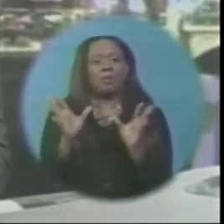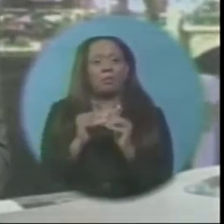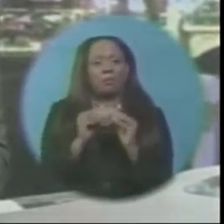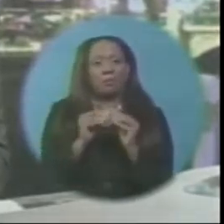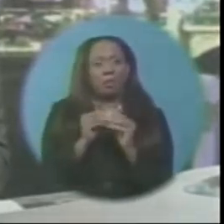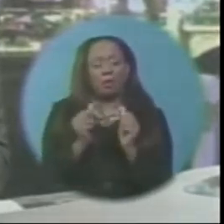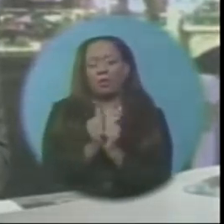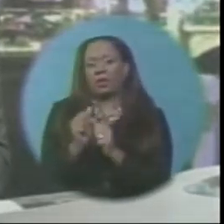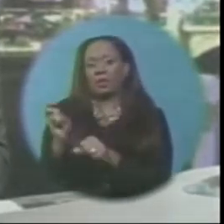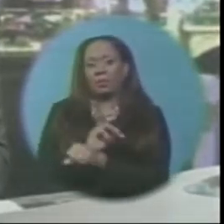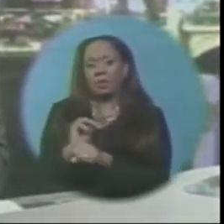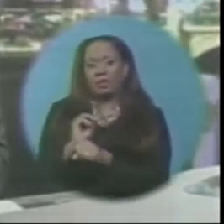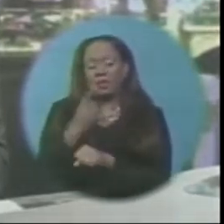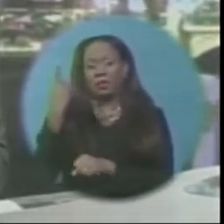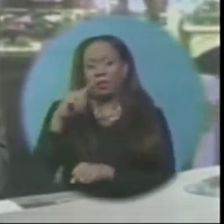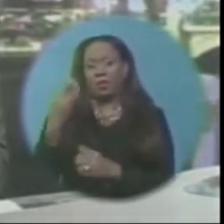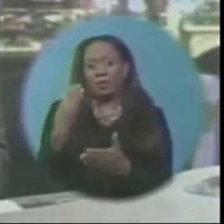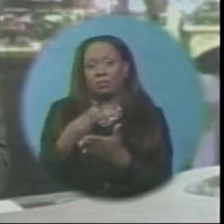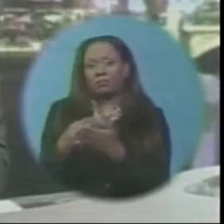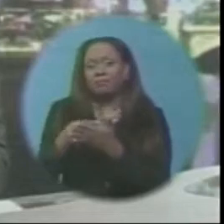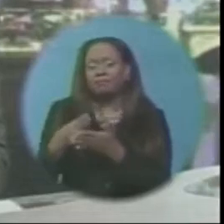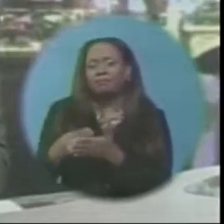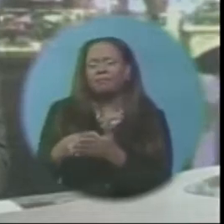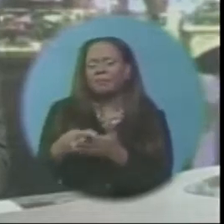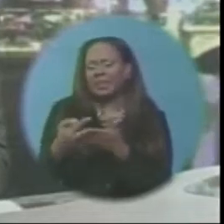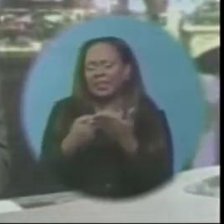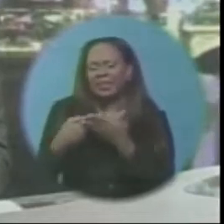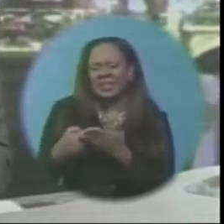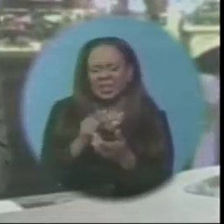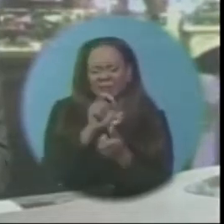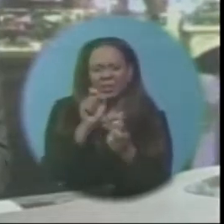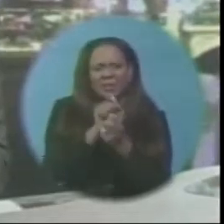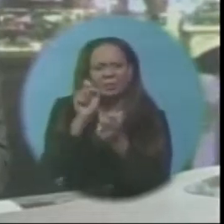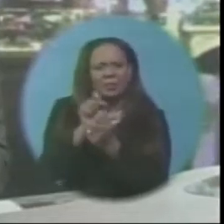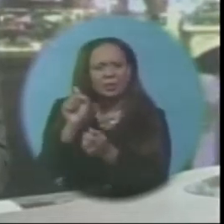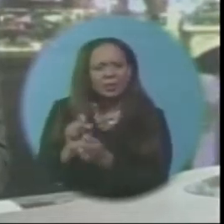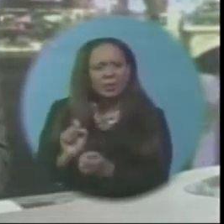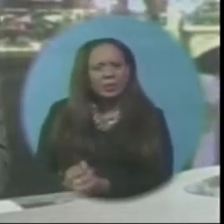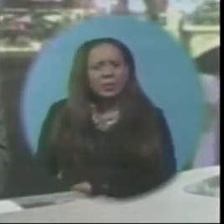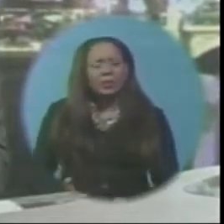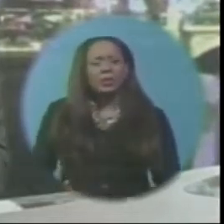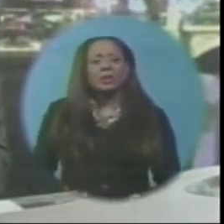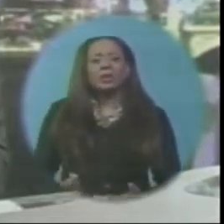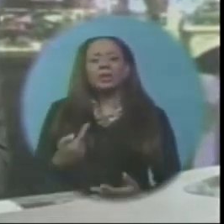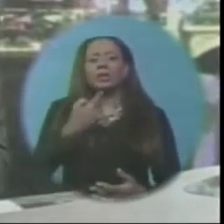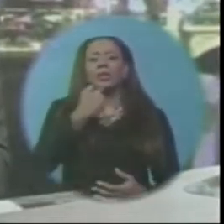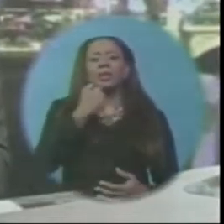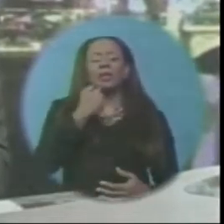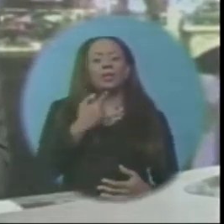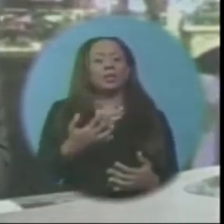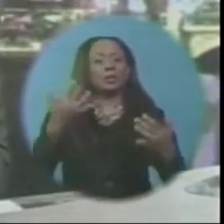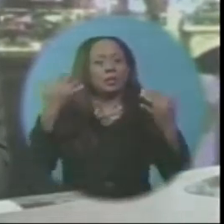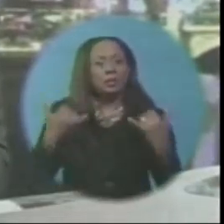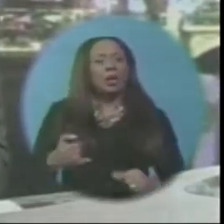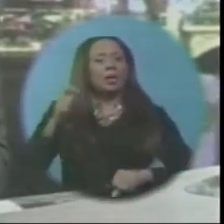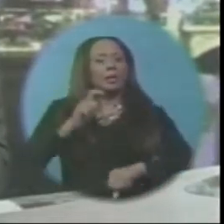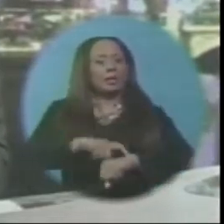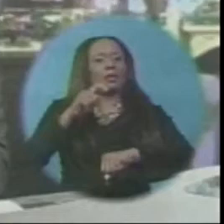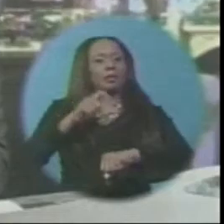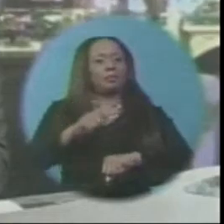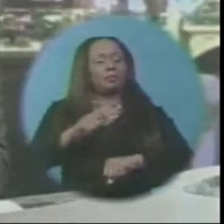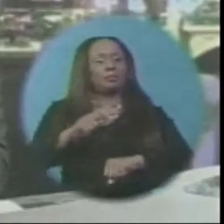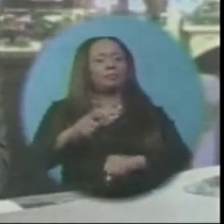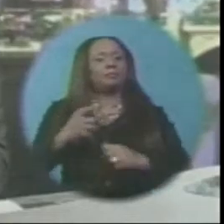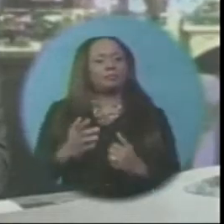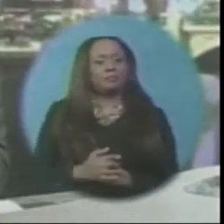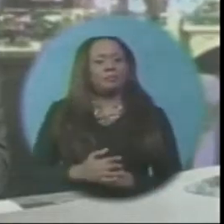Finance yesterday to discuss particulars of the proposal. Mr. Halliday says the timing is apt, given the combined